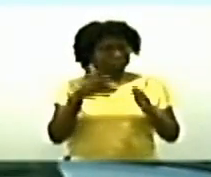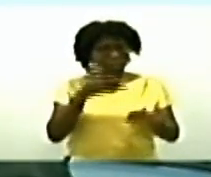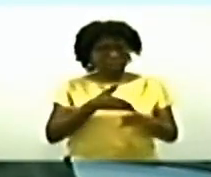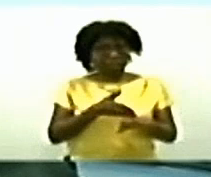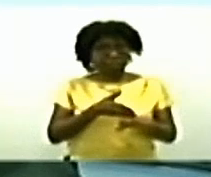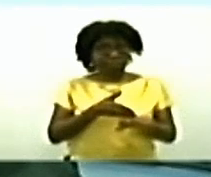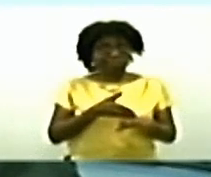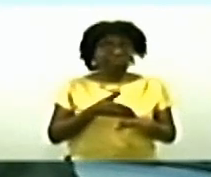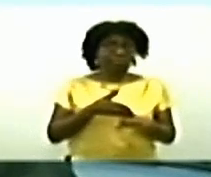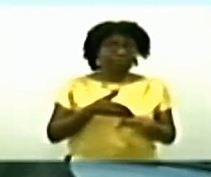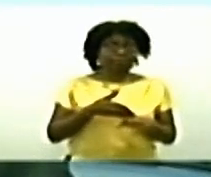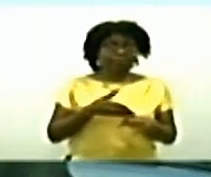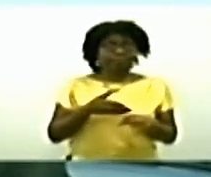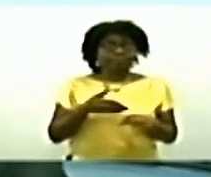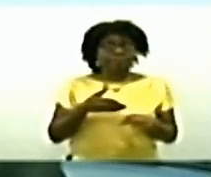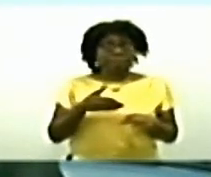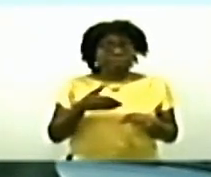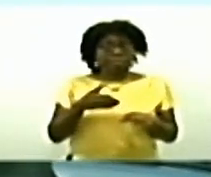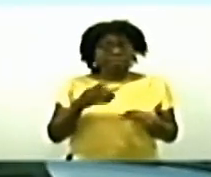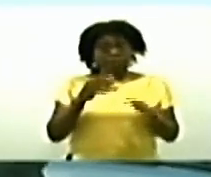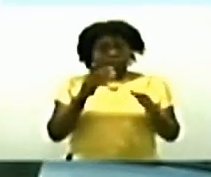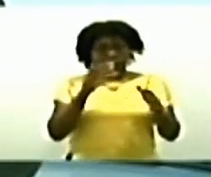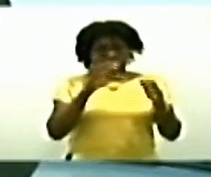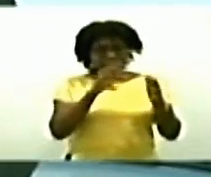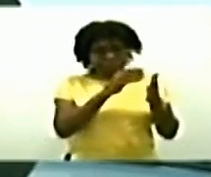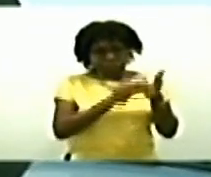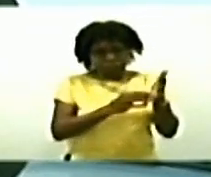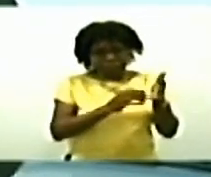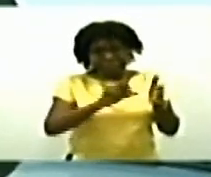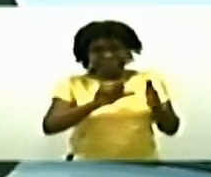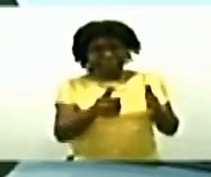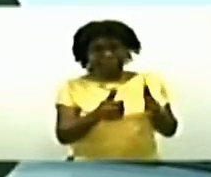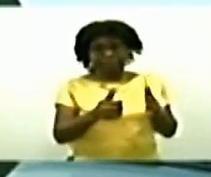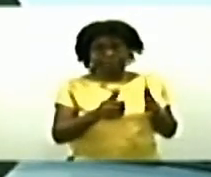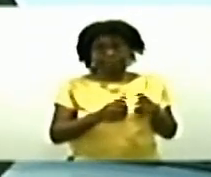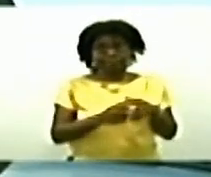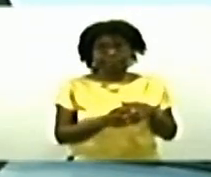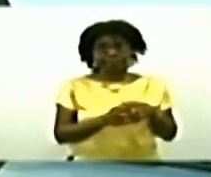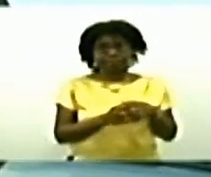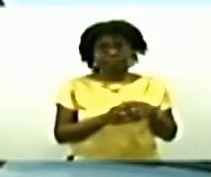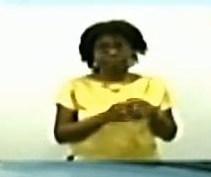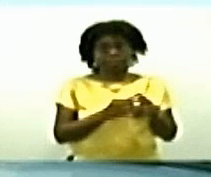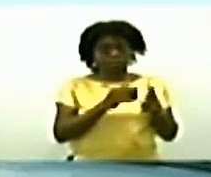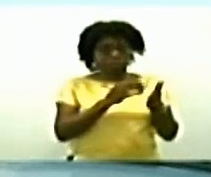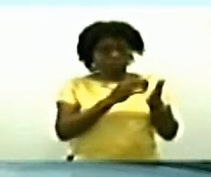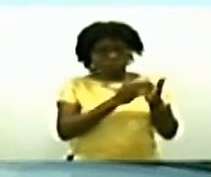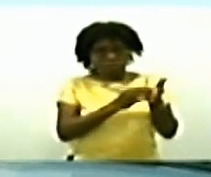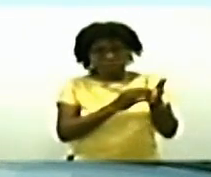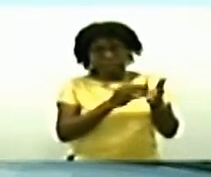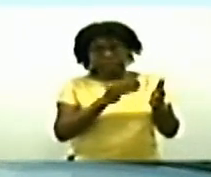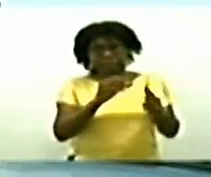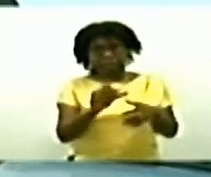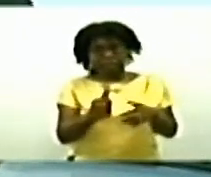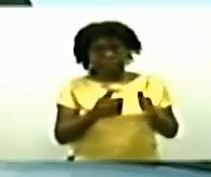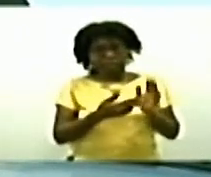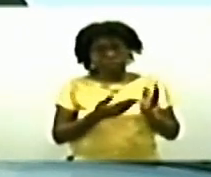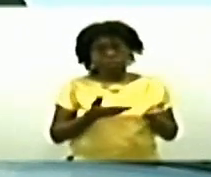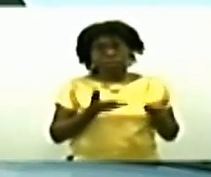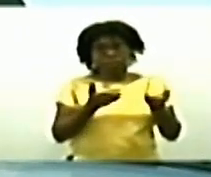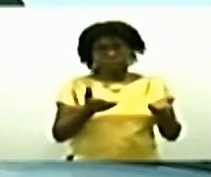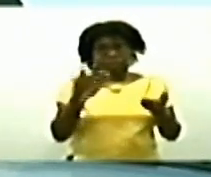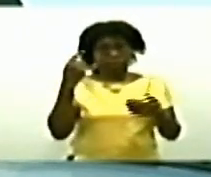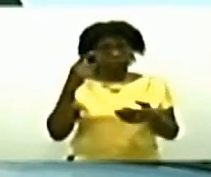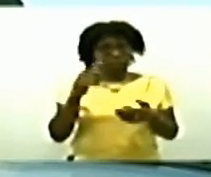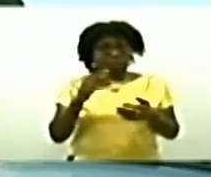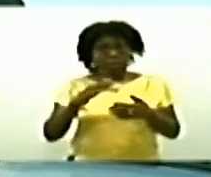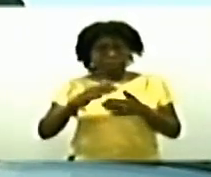further at Clause 10. Clause 10 provides for an amendment of Section 73